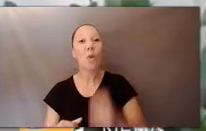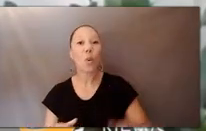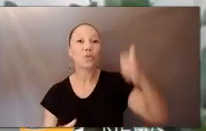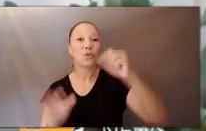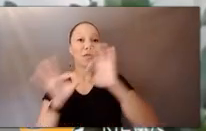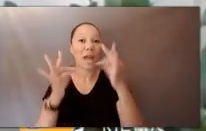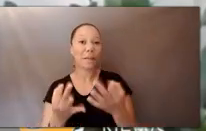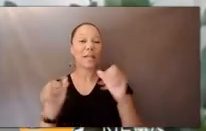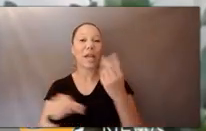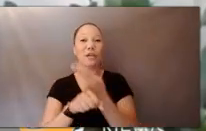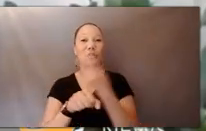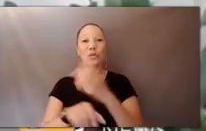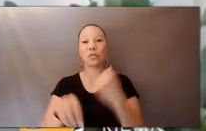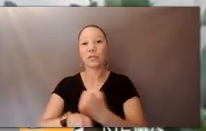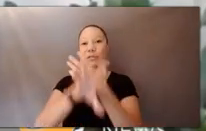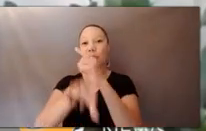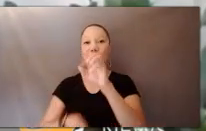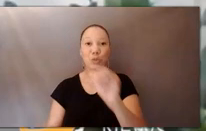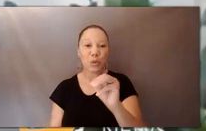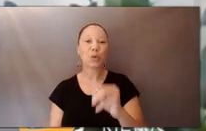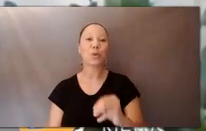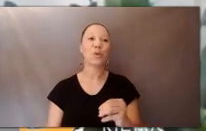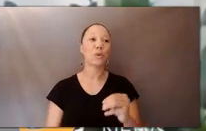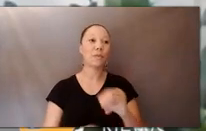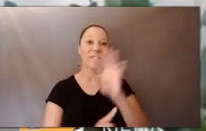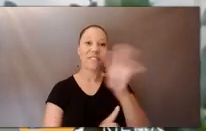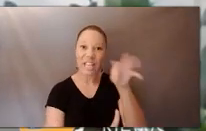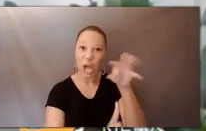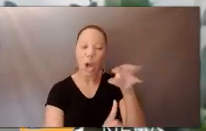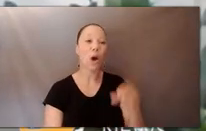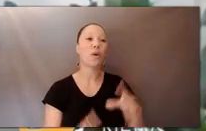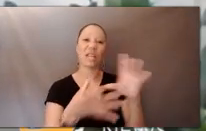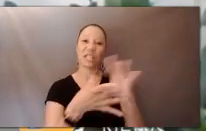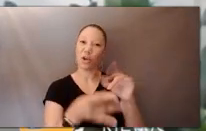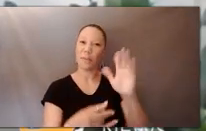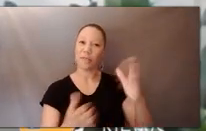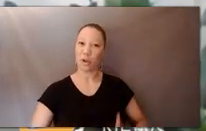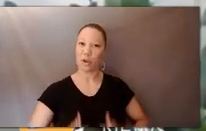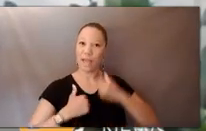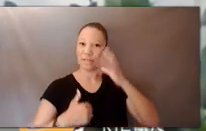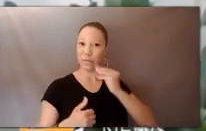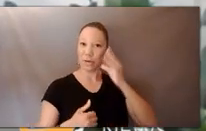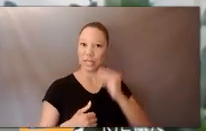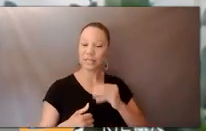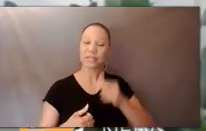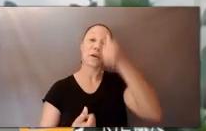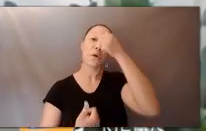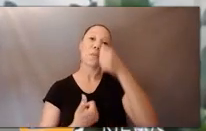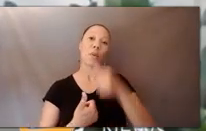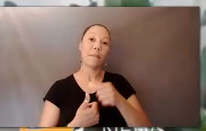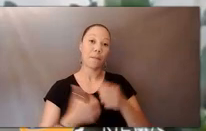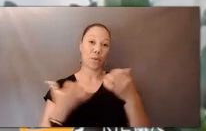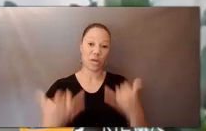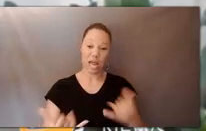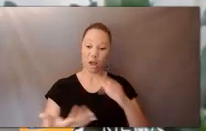on Zoom or phone or email and just interview them about their life experiences. Remember, as we're here and we're working with